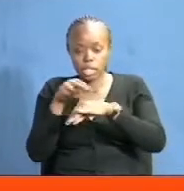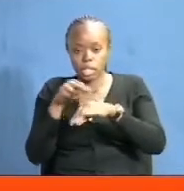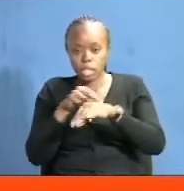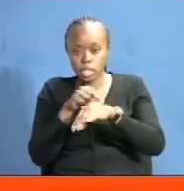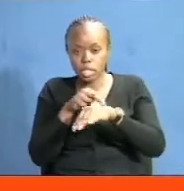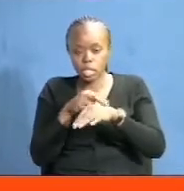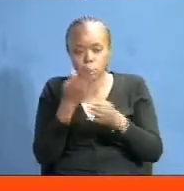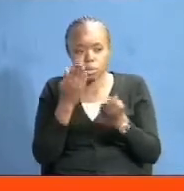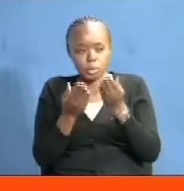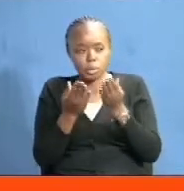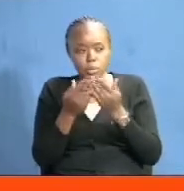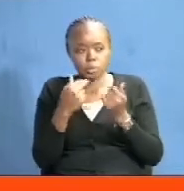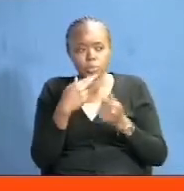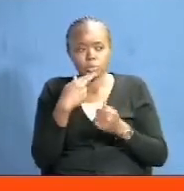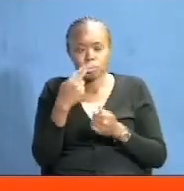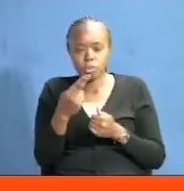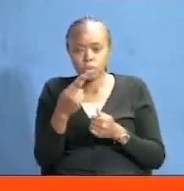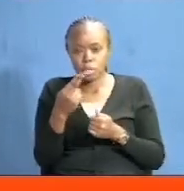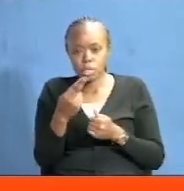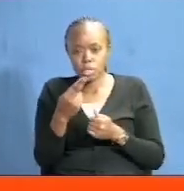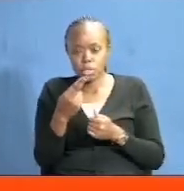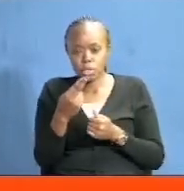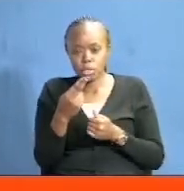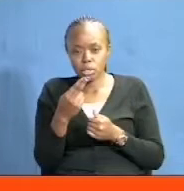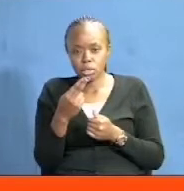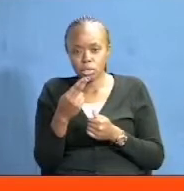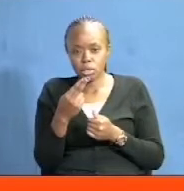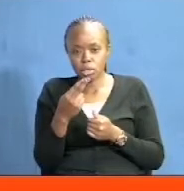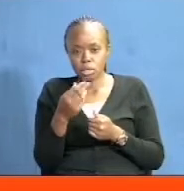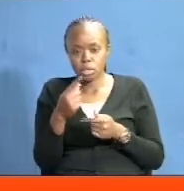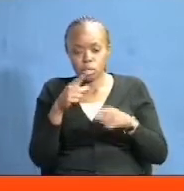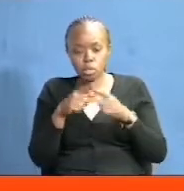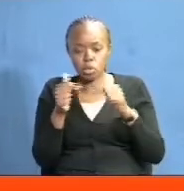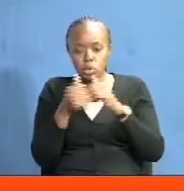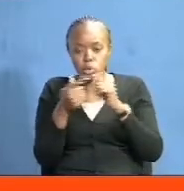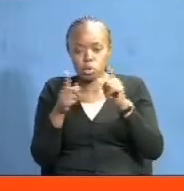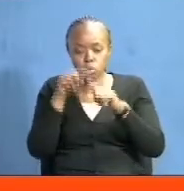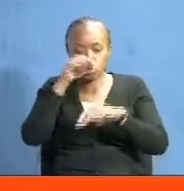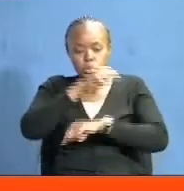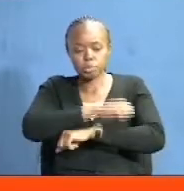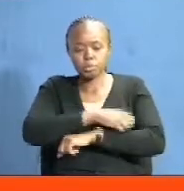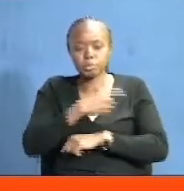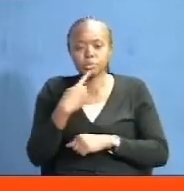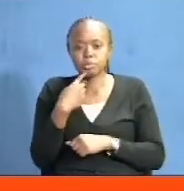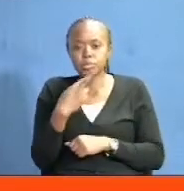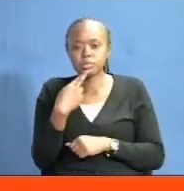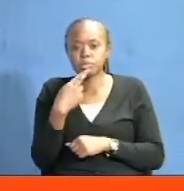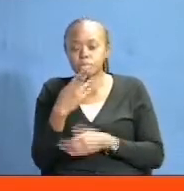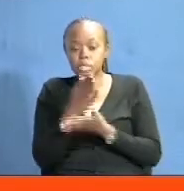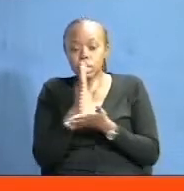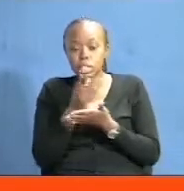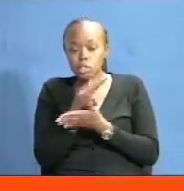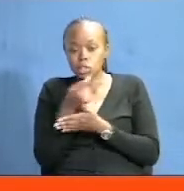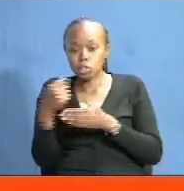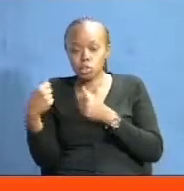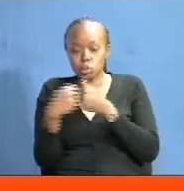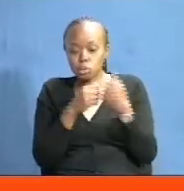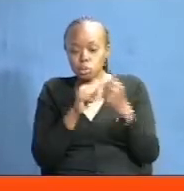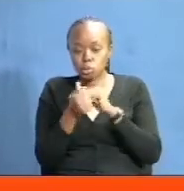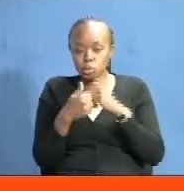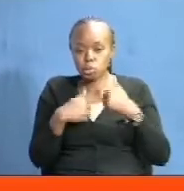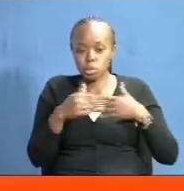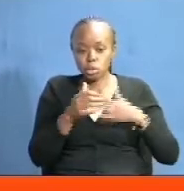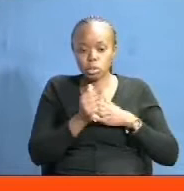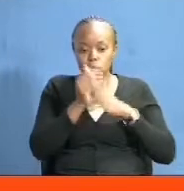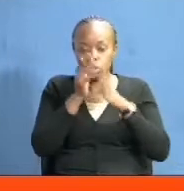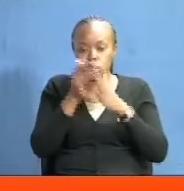at least because you're an academia. You've been to school and all that. So there are some of the challenges you're facing with our leaders